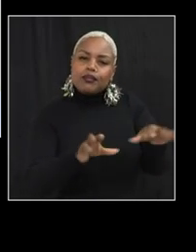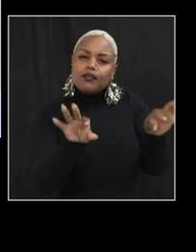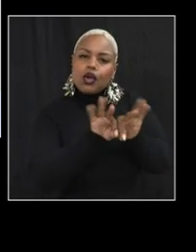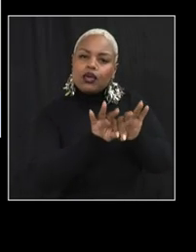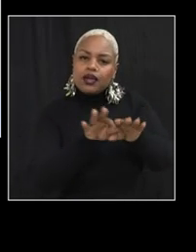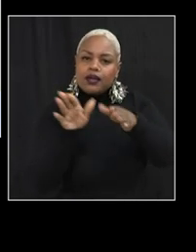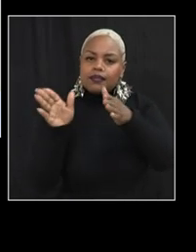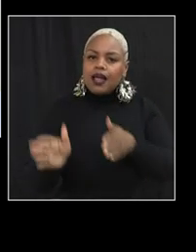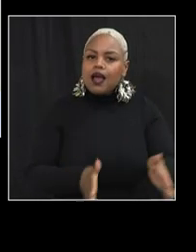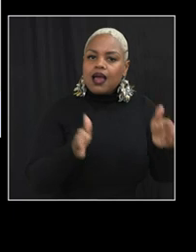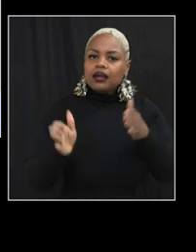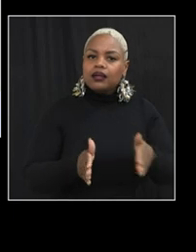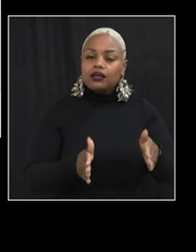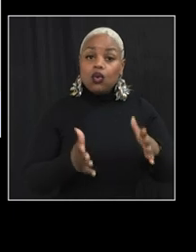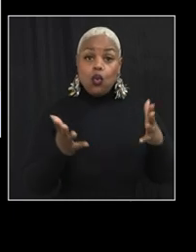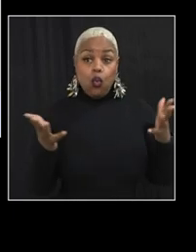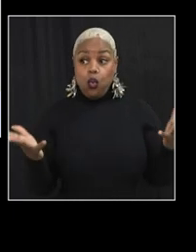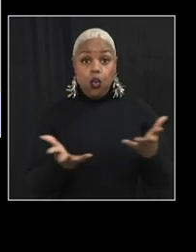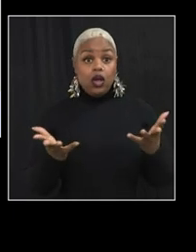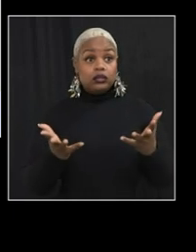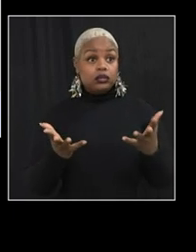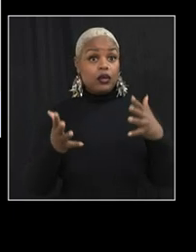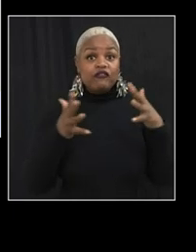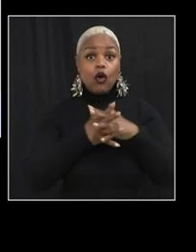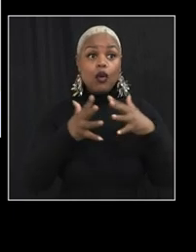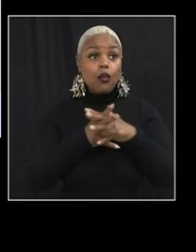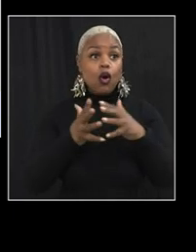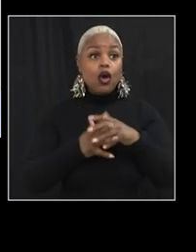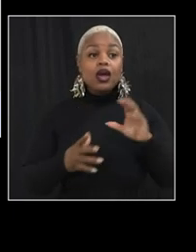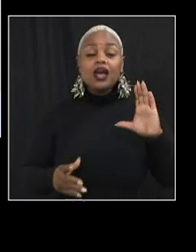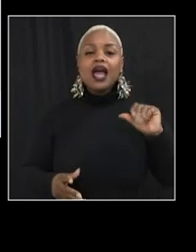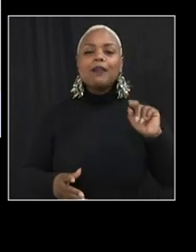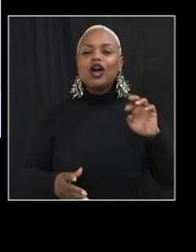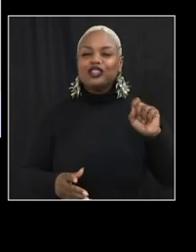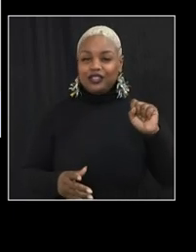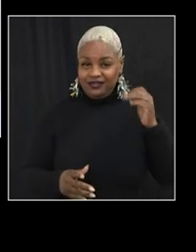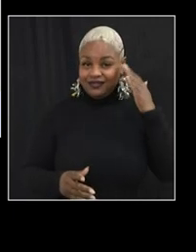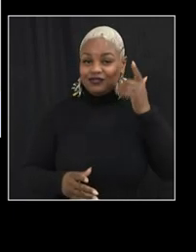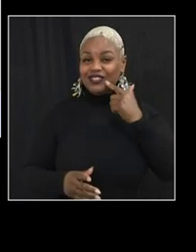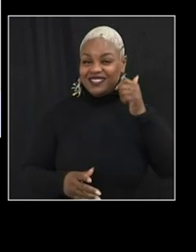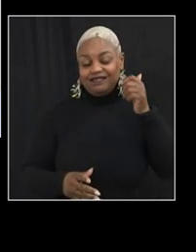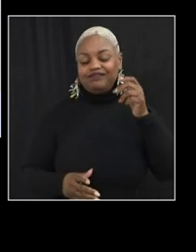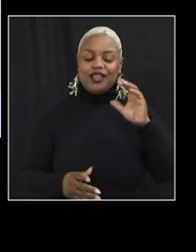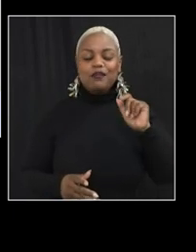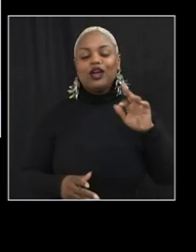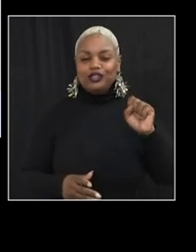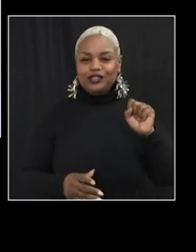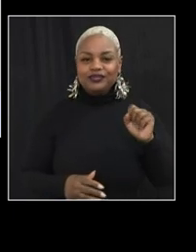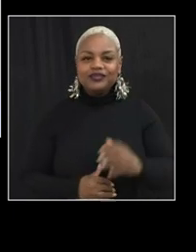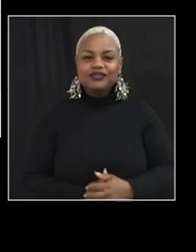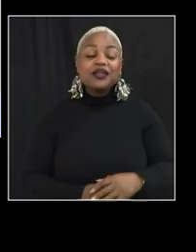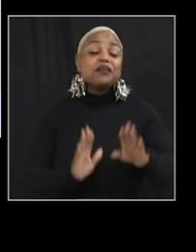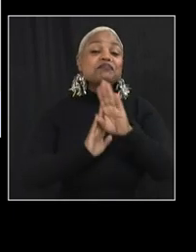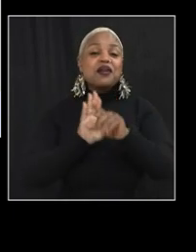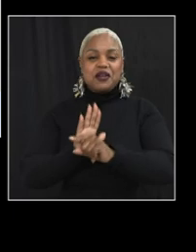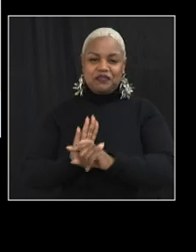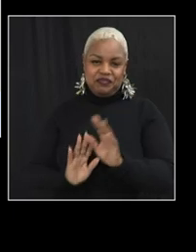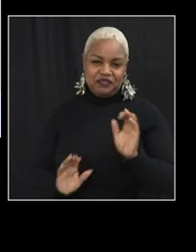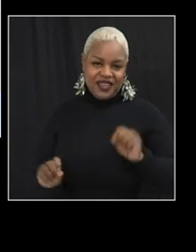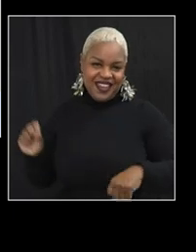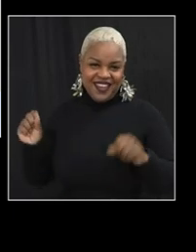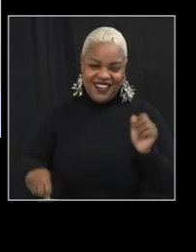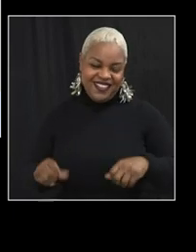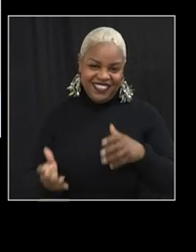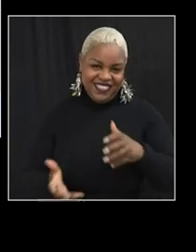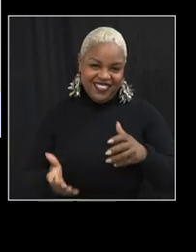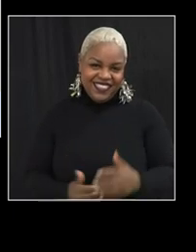the Washington Commanders. So that's the path that we're on. Now, I only say that because we're at the